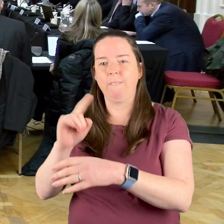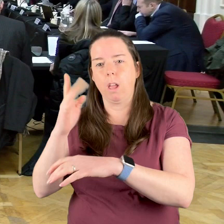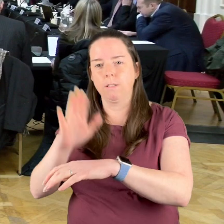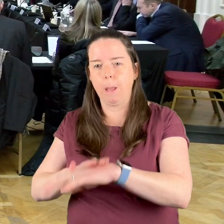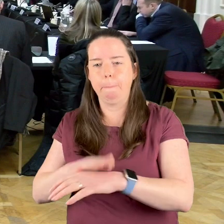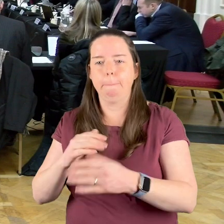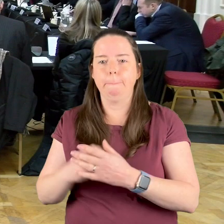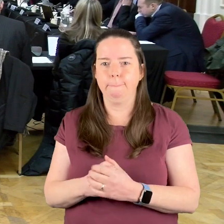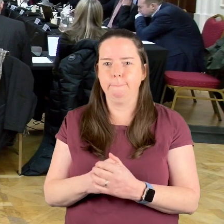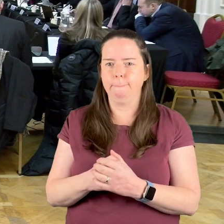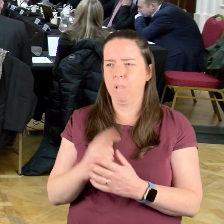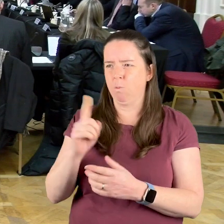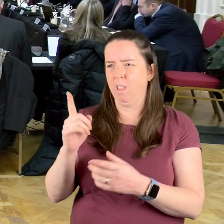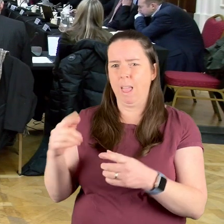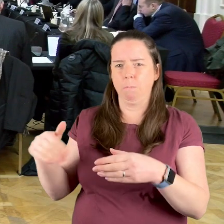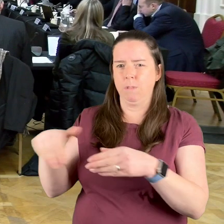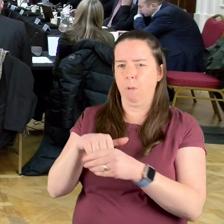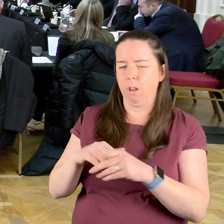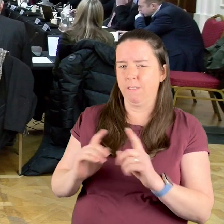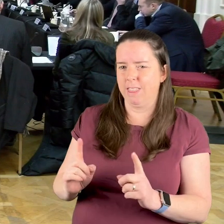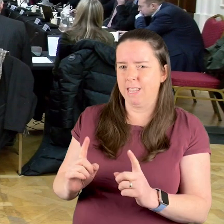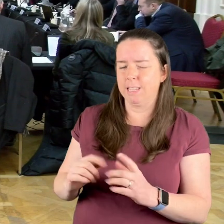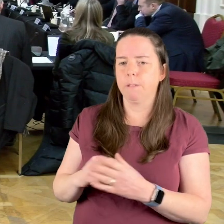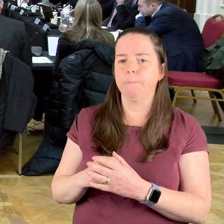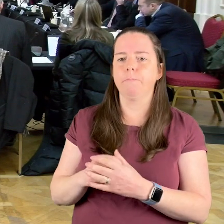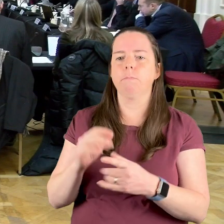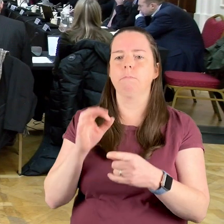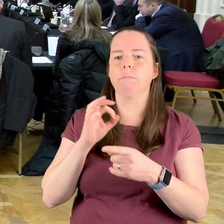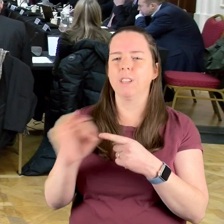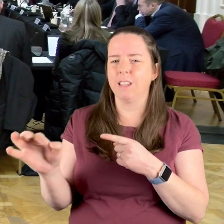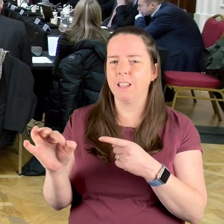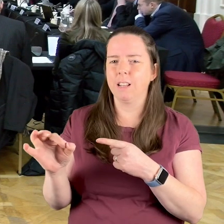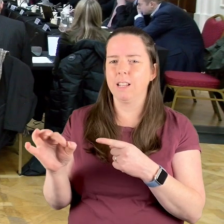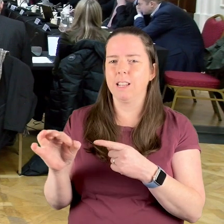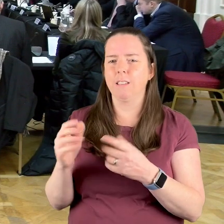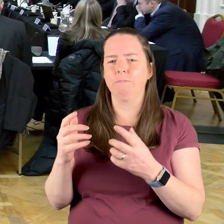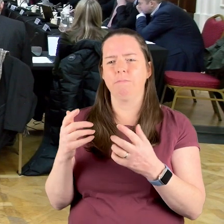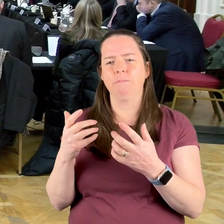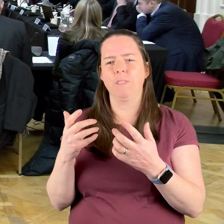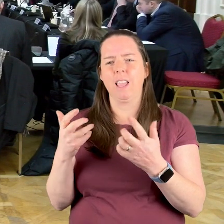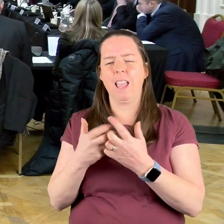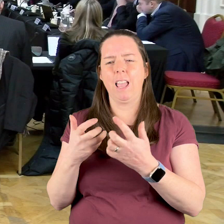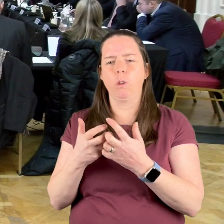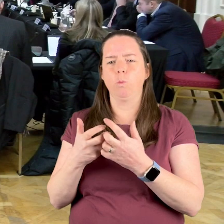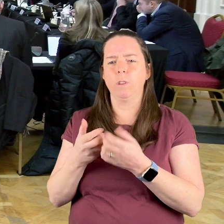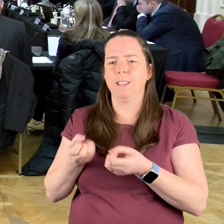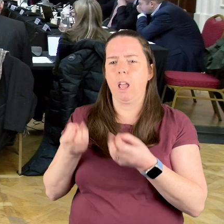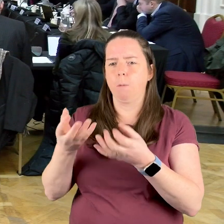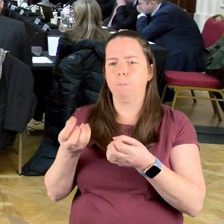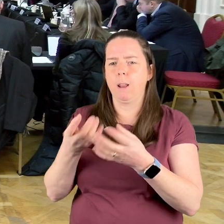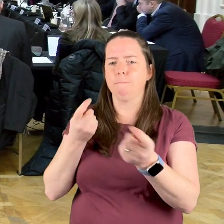just will that be part of this, particularly around how we can input and manage the stack?